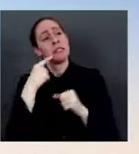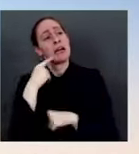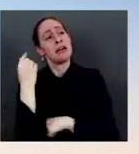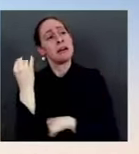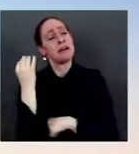done. The- And then President Putin .